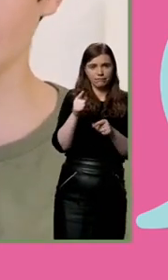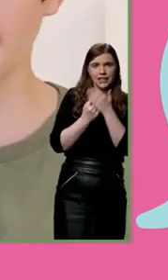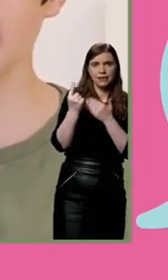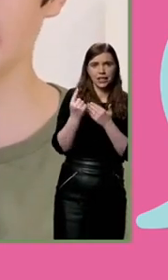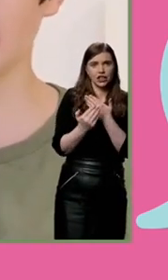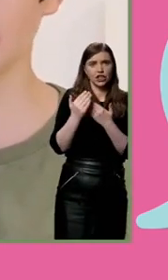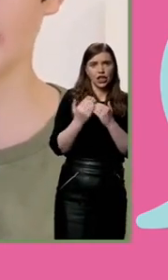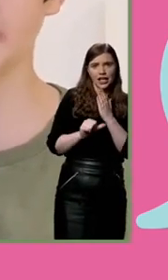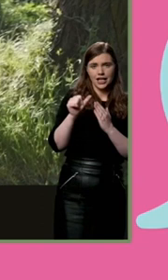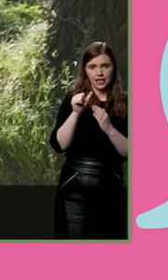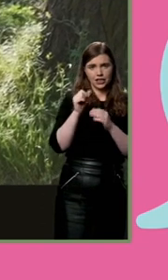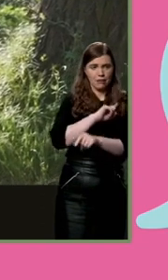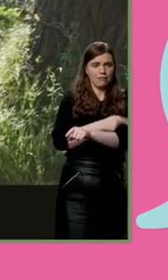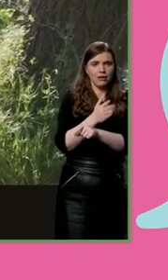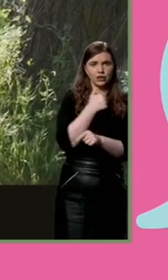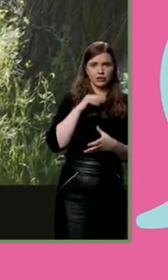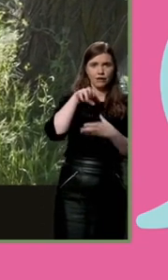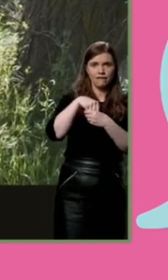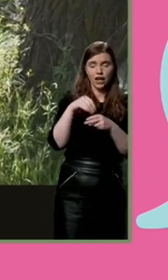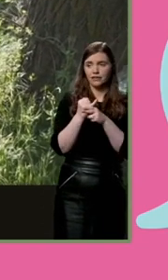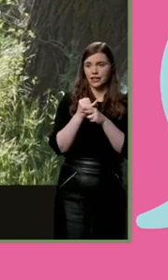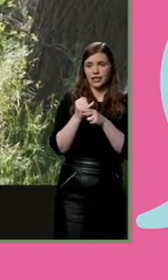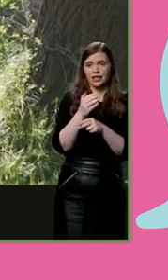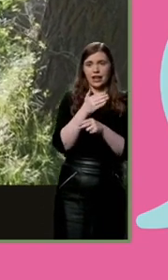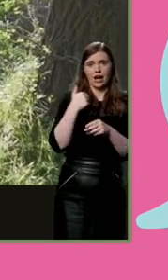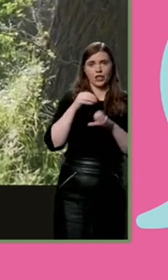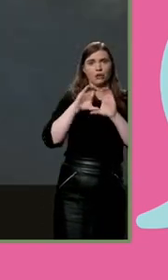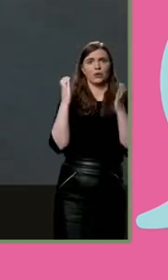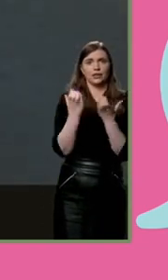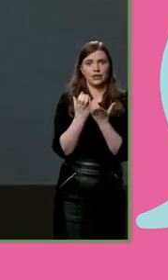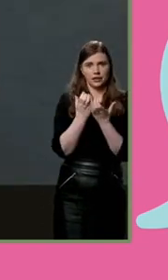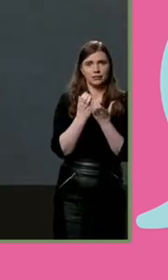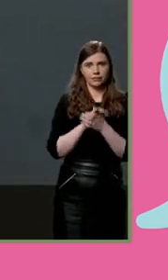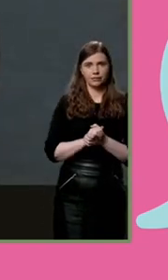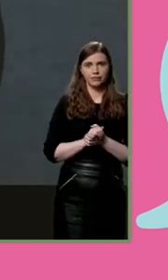their independence at a young age empowers us to participate in our community.